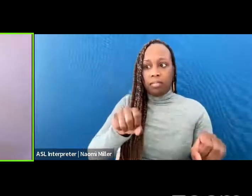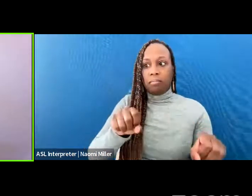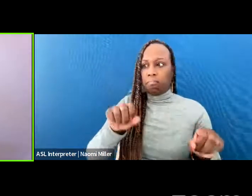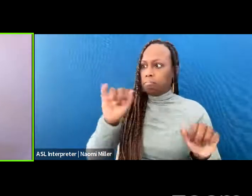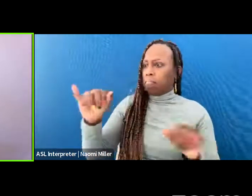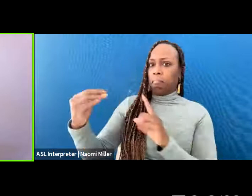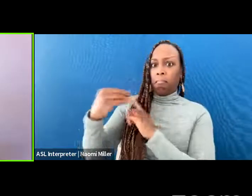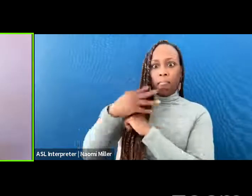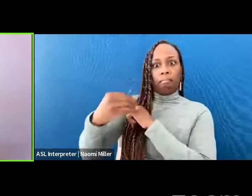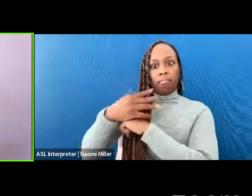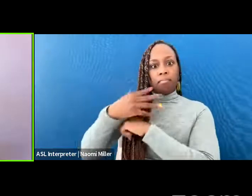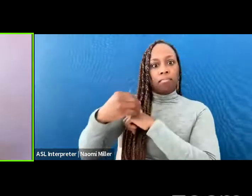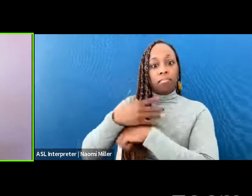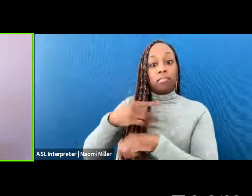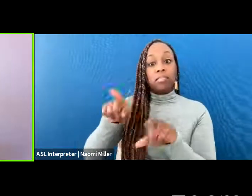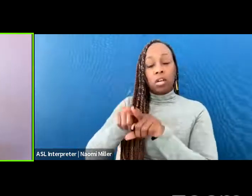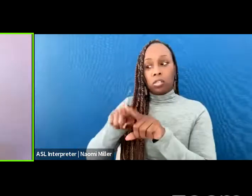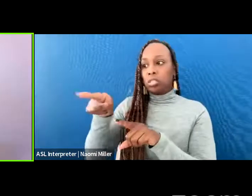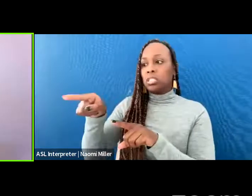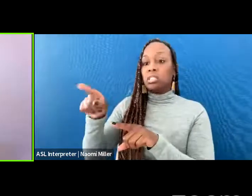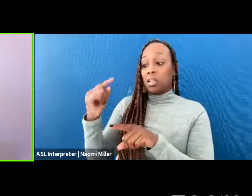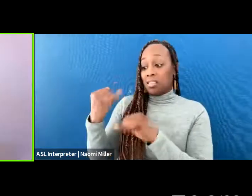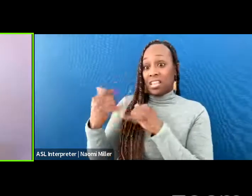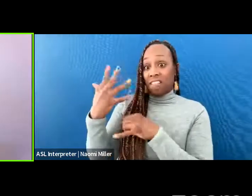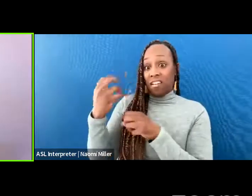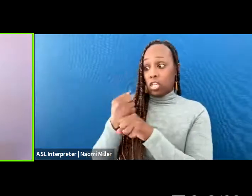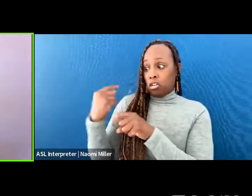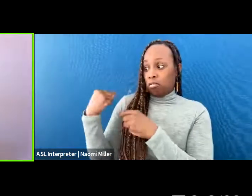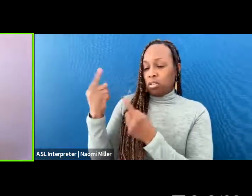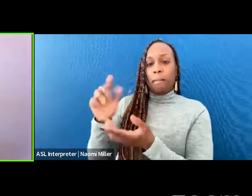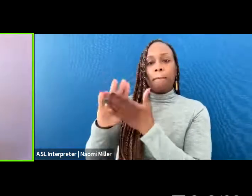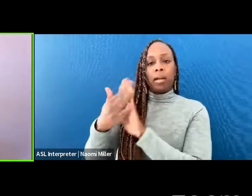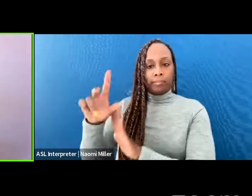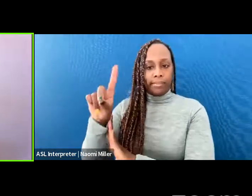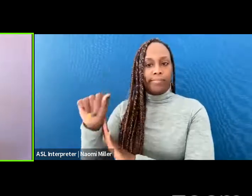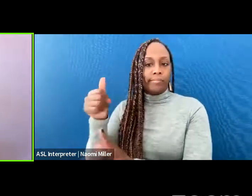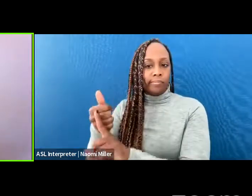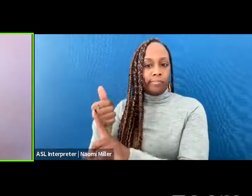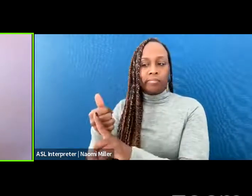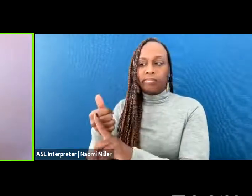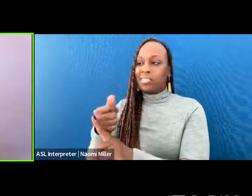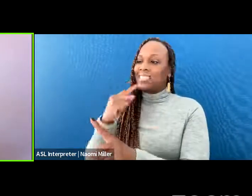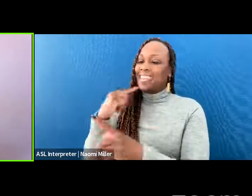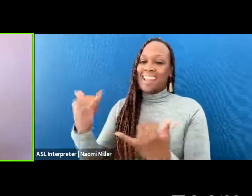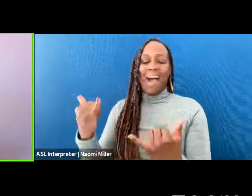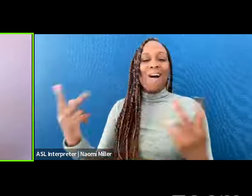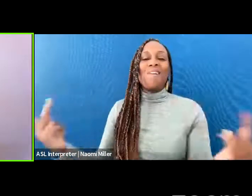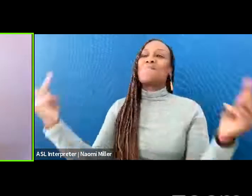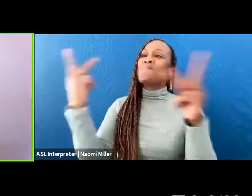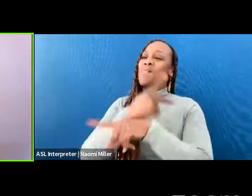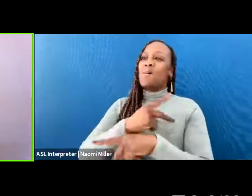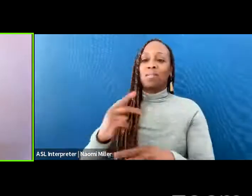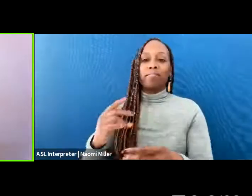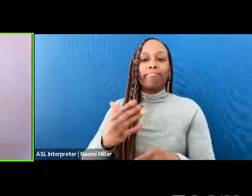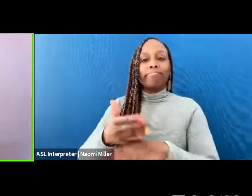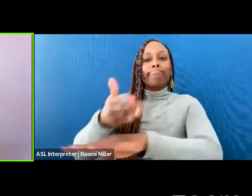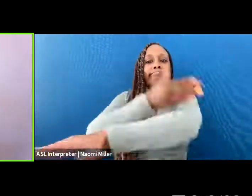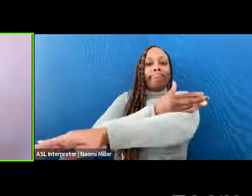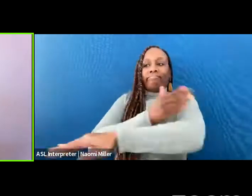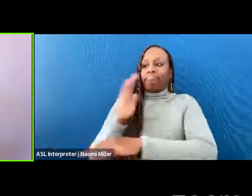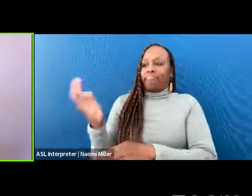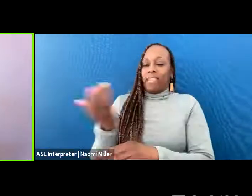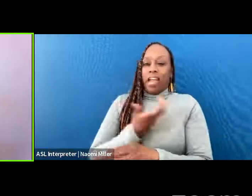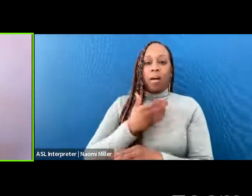She also has become disabled in the last 5 years, and it has only enriched our shared access intimacy as two